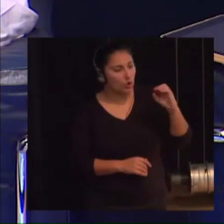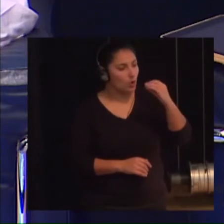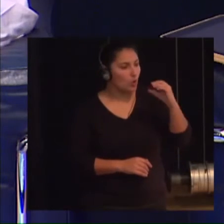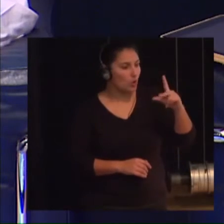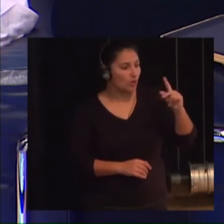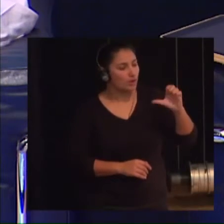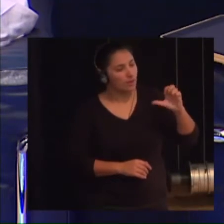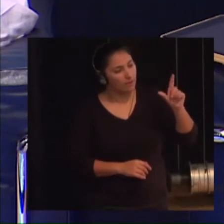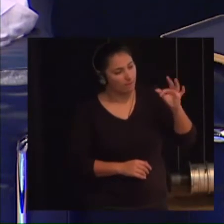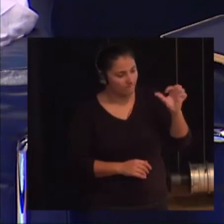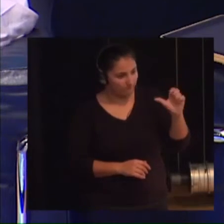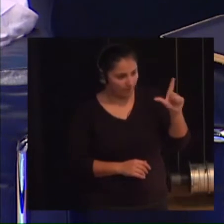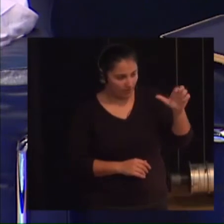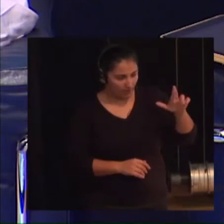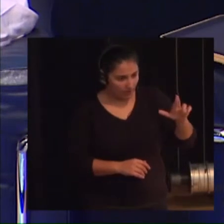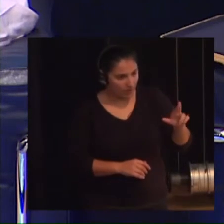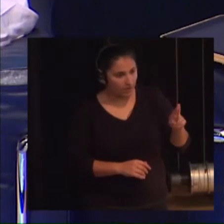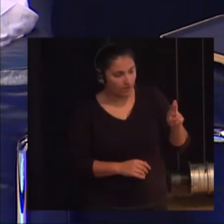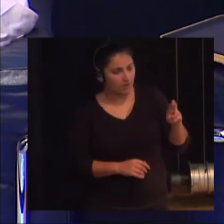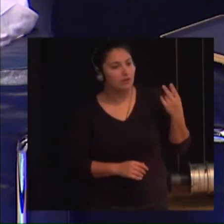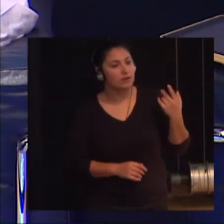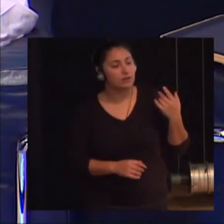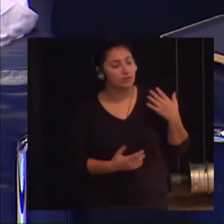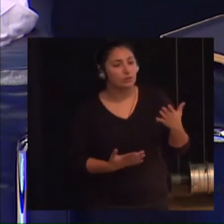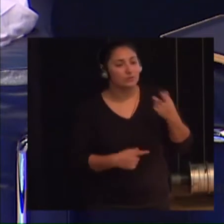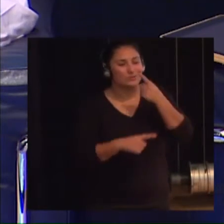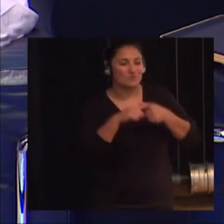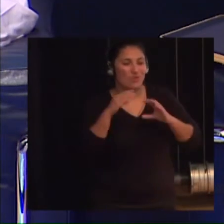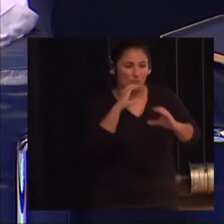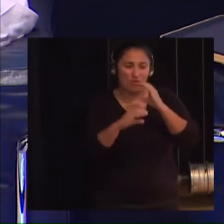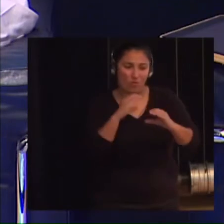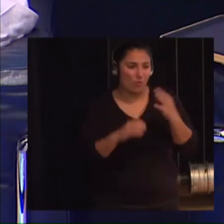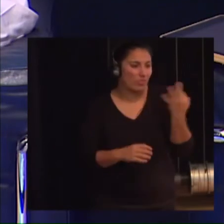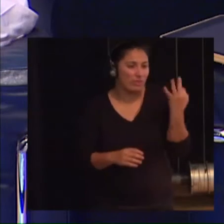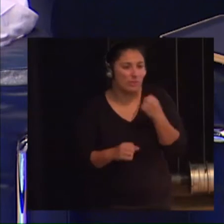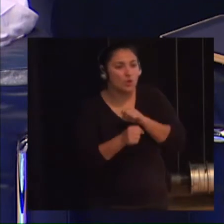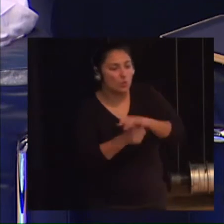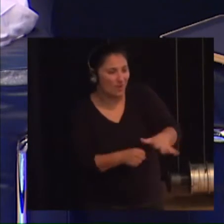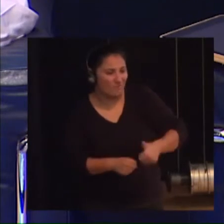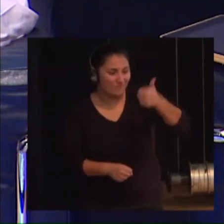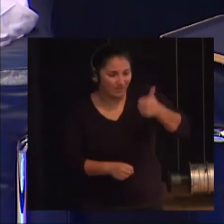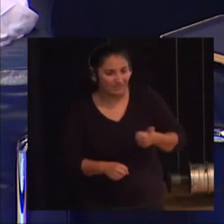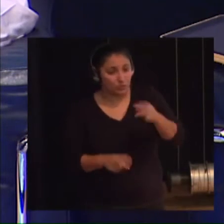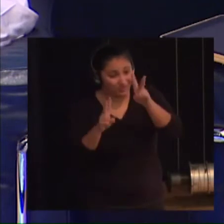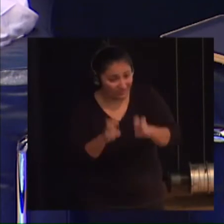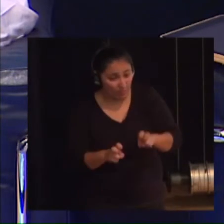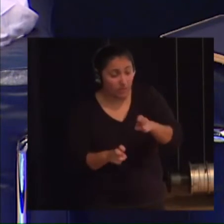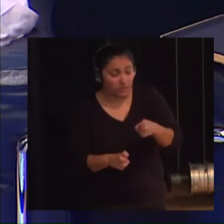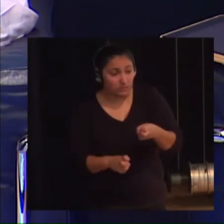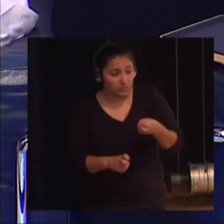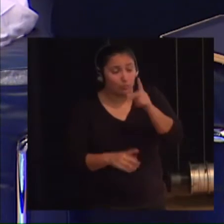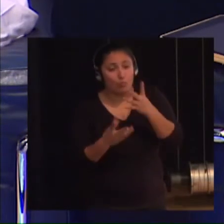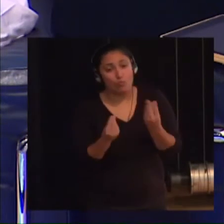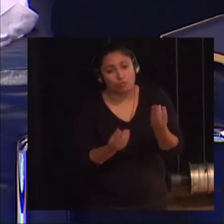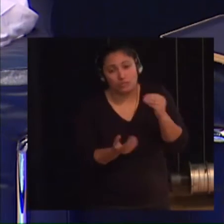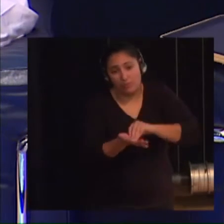about these issues that are very complex and very difficult and not very attractive many times. And what is incredibly surprising, especially if